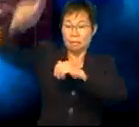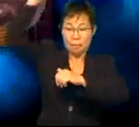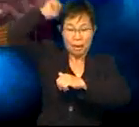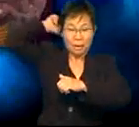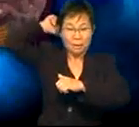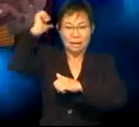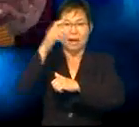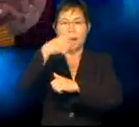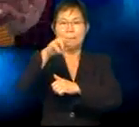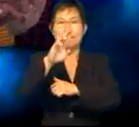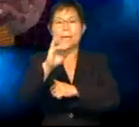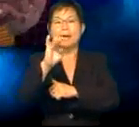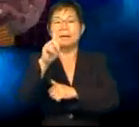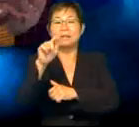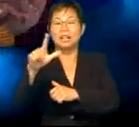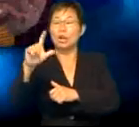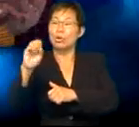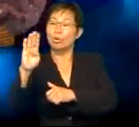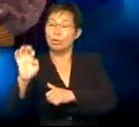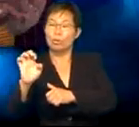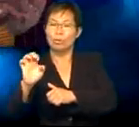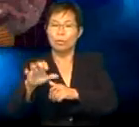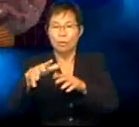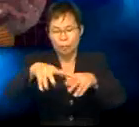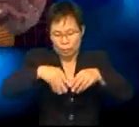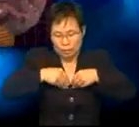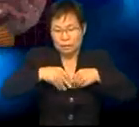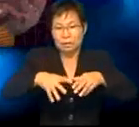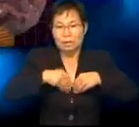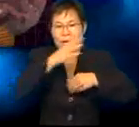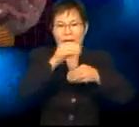Behind this is the parietal lobe, which perceives and